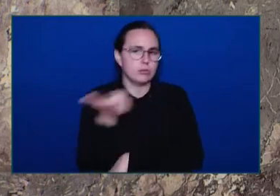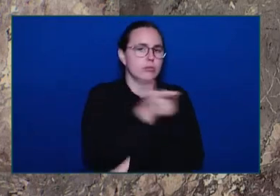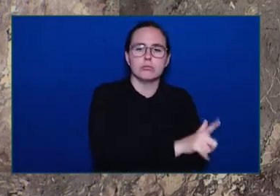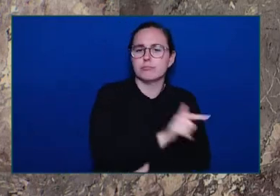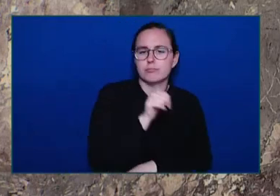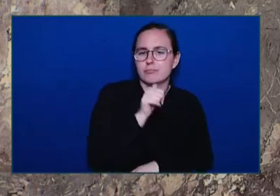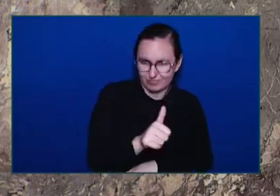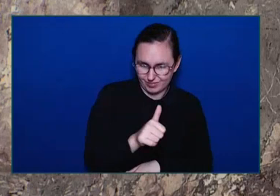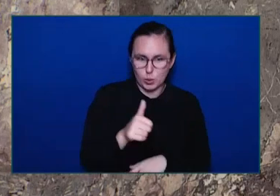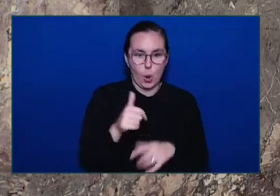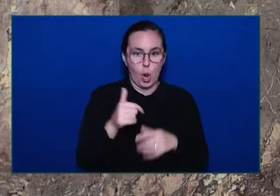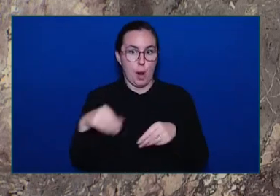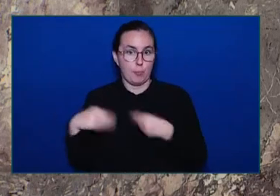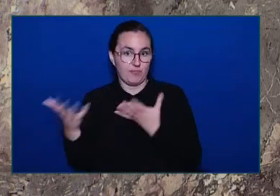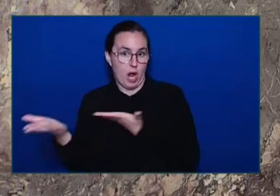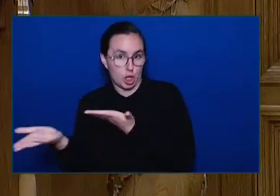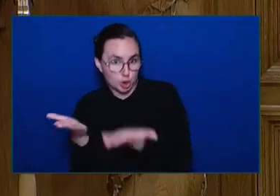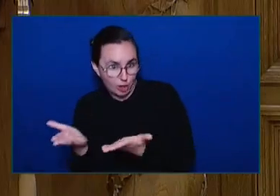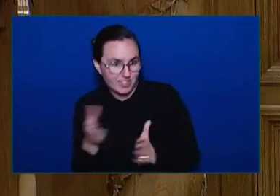Thank you.